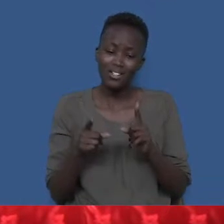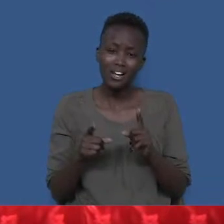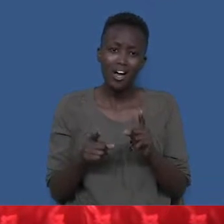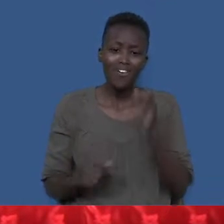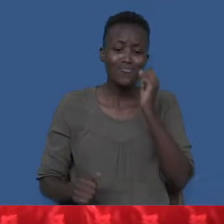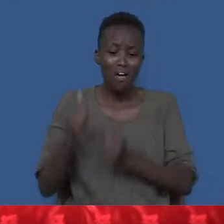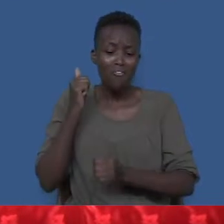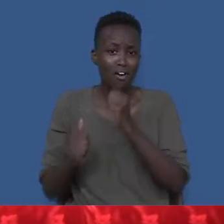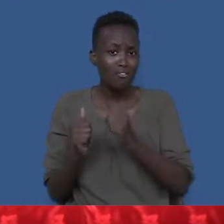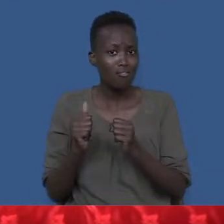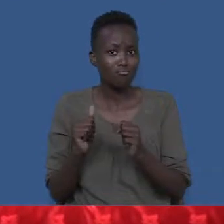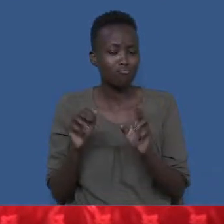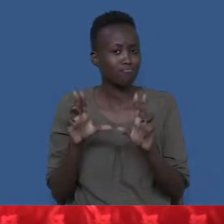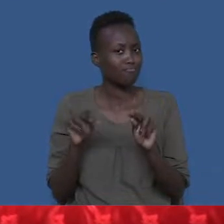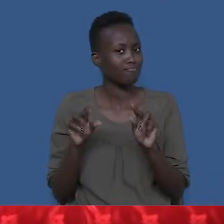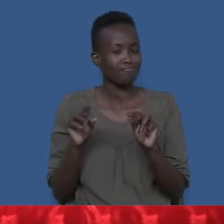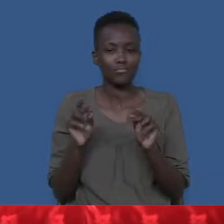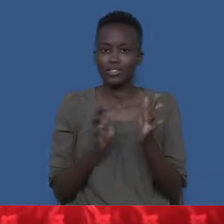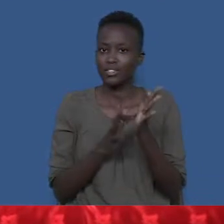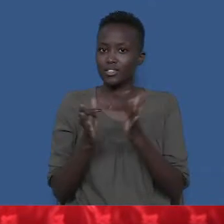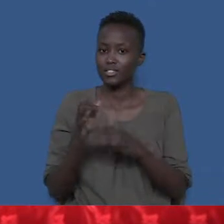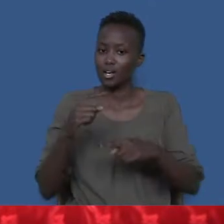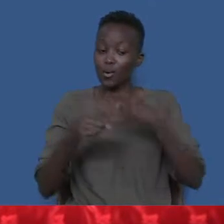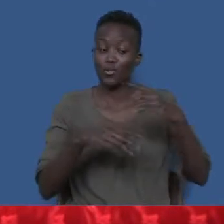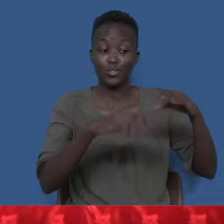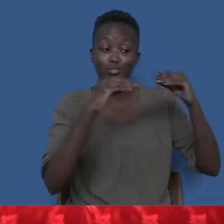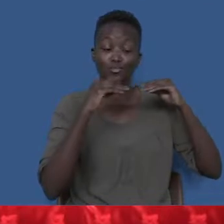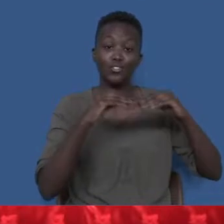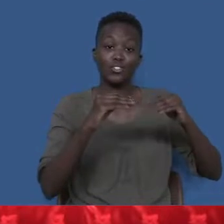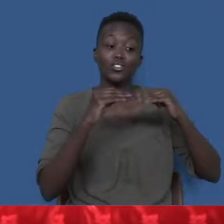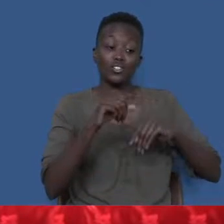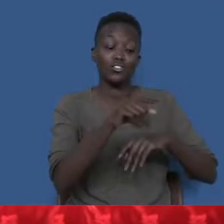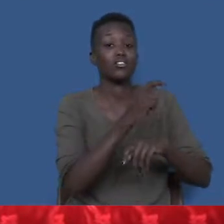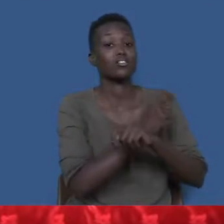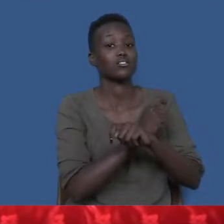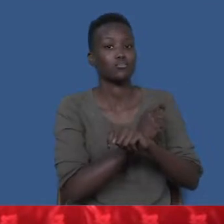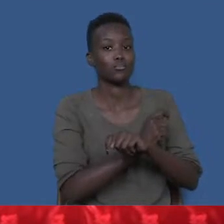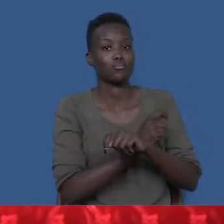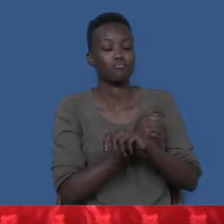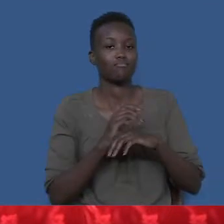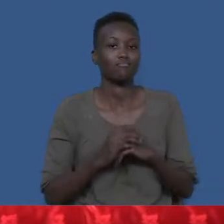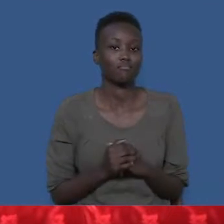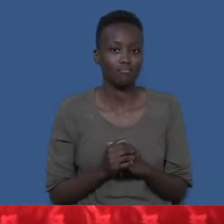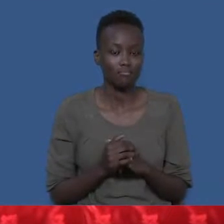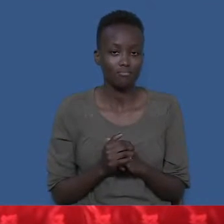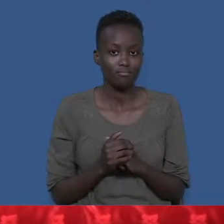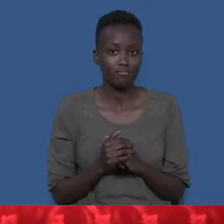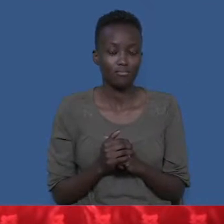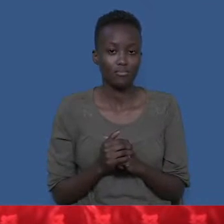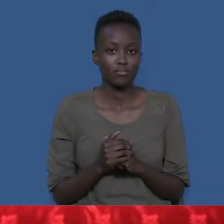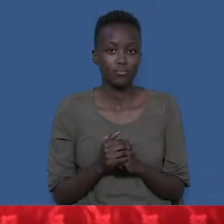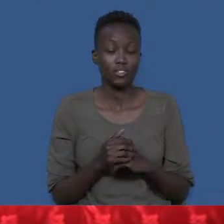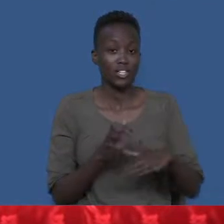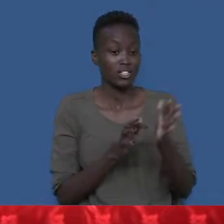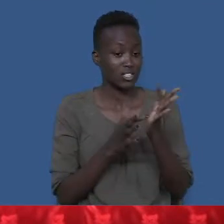away. He continues actually to teach in the temple, if you go by the other interpretation.